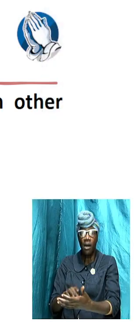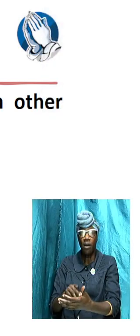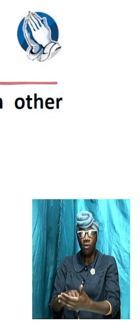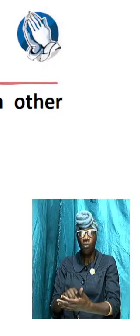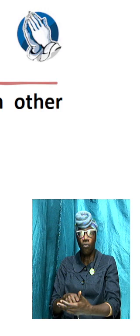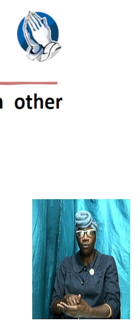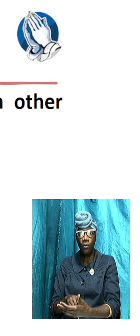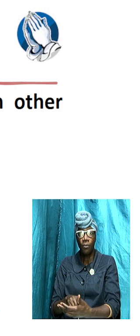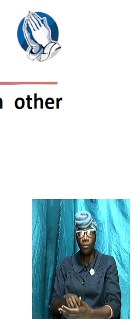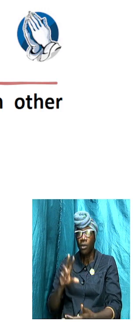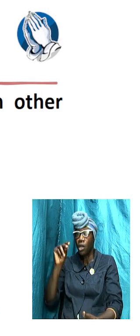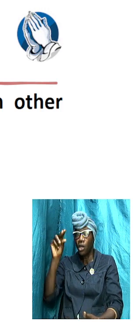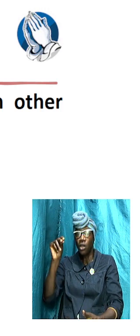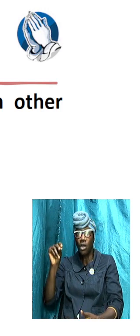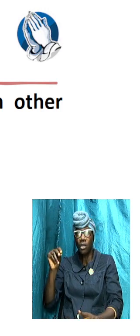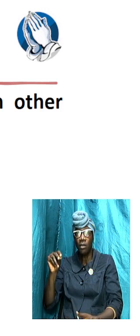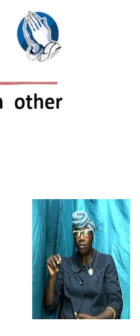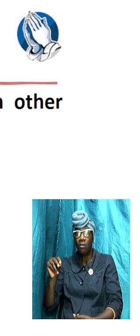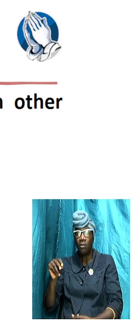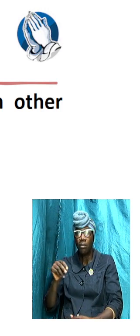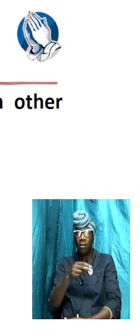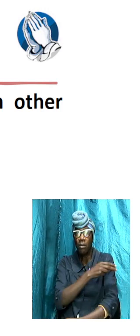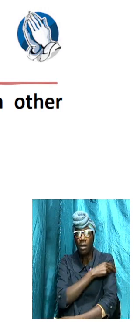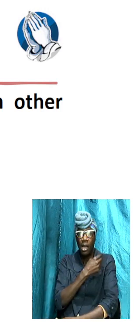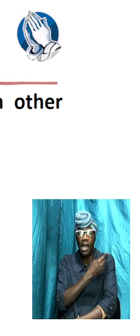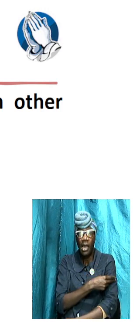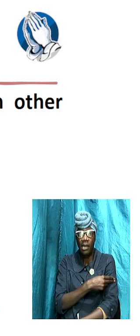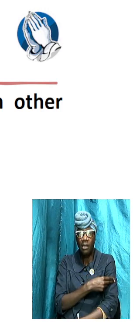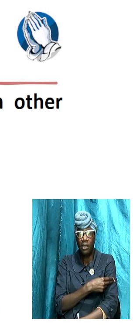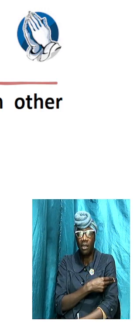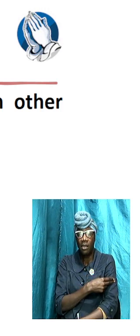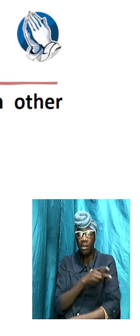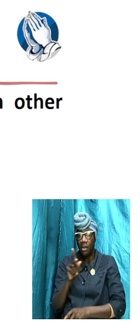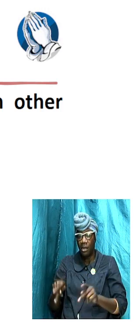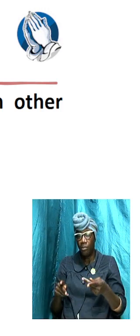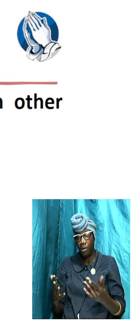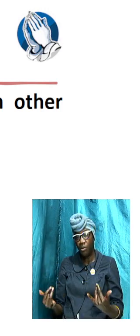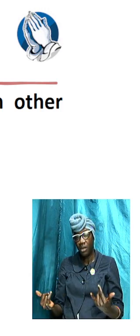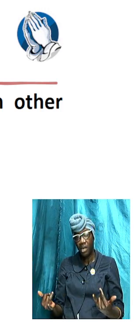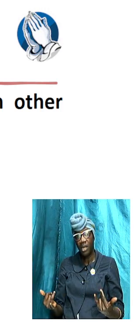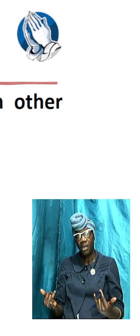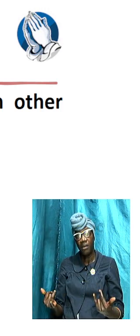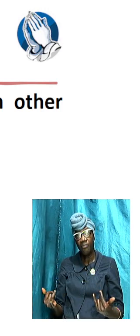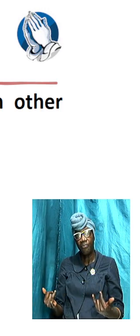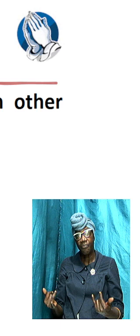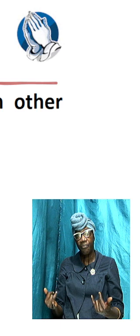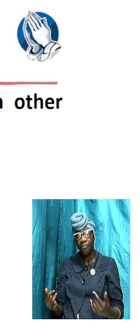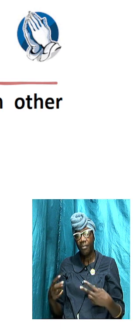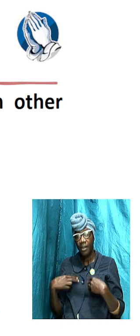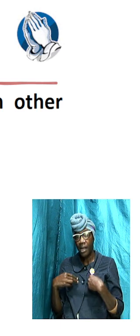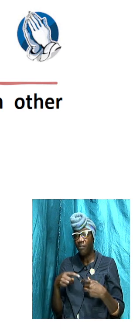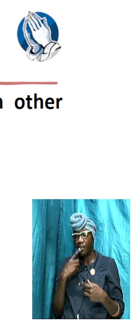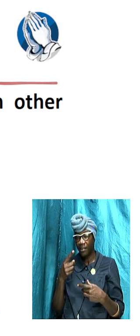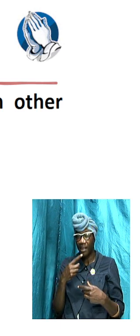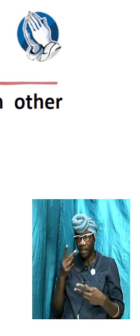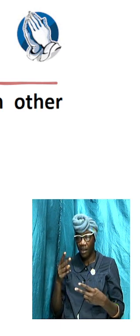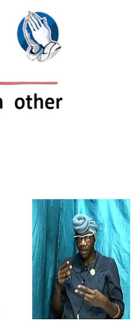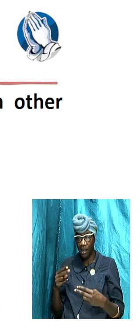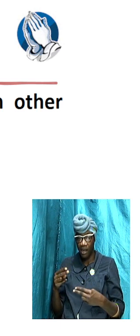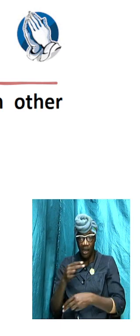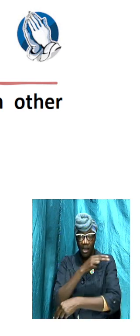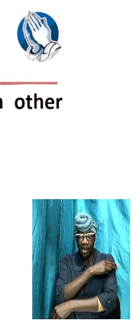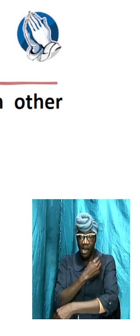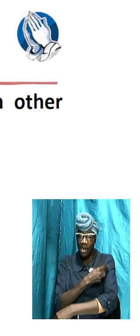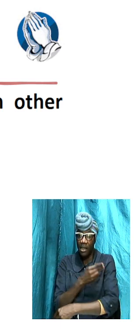Don't set your hope on your health. You know, which people were healthy today, and you got them have a little saying, you're healthy, you're good until you see